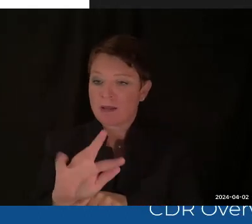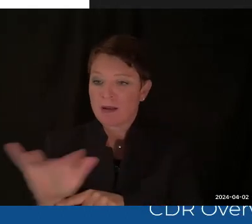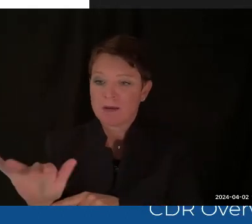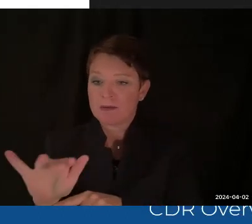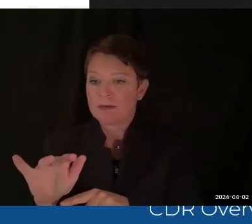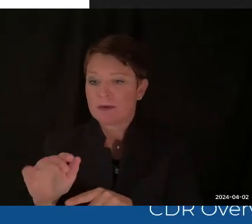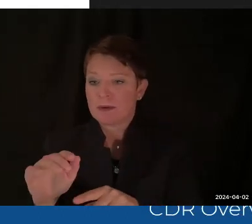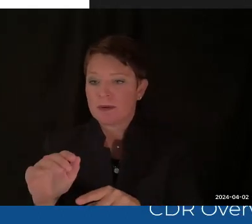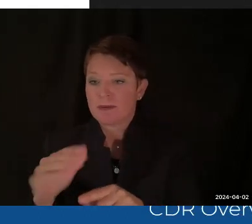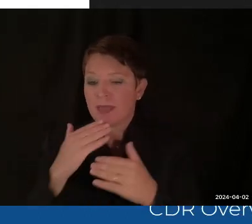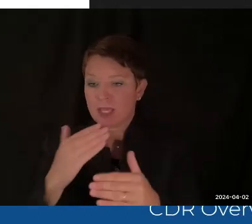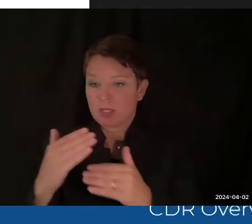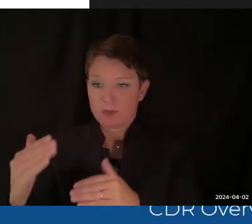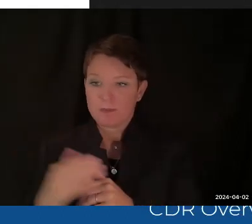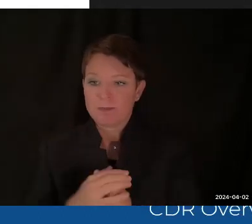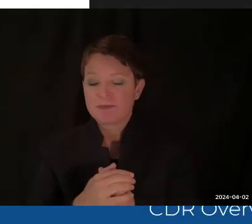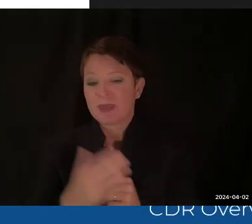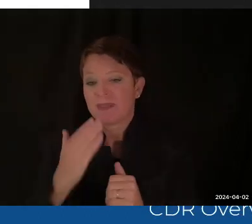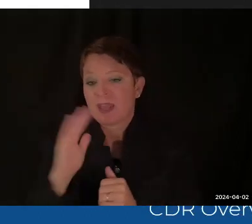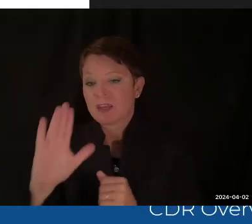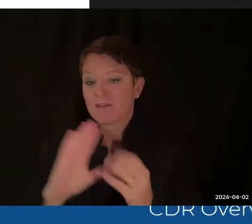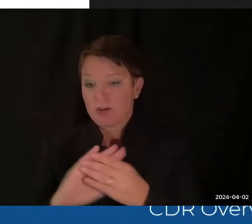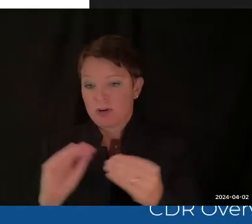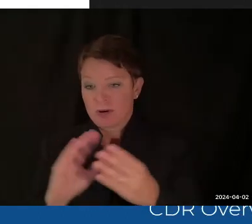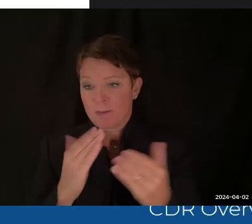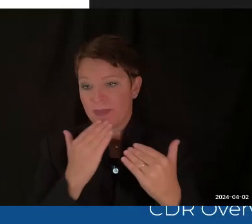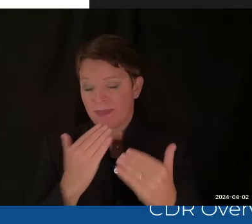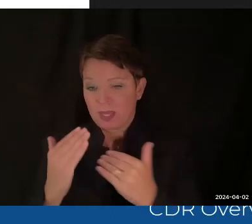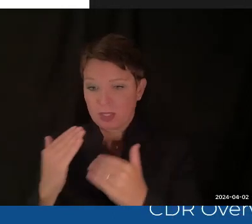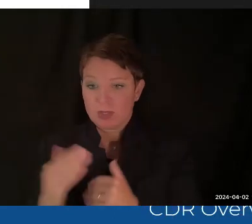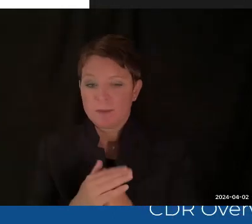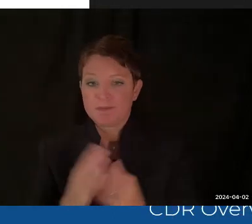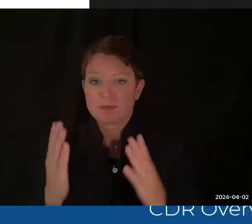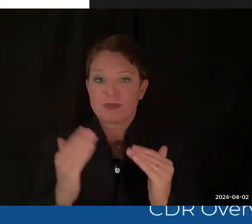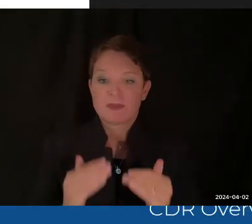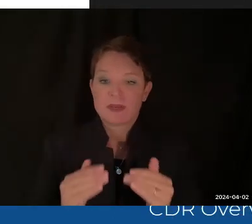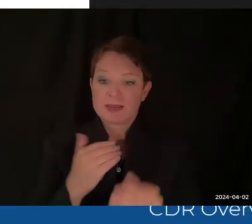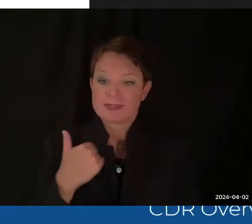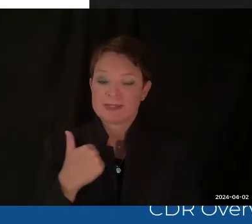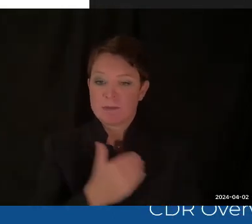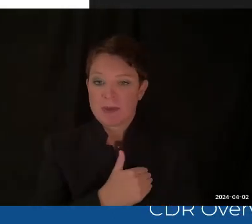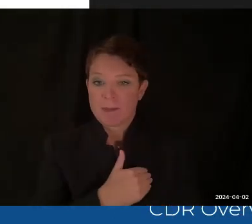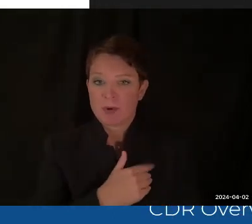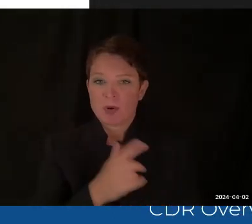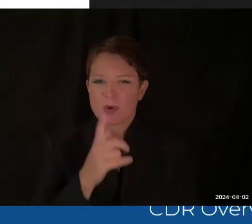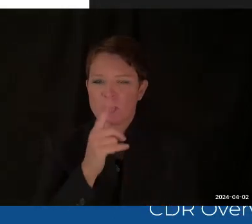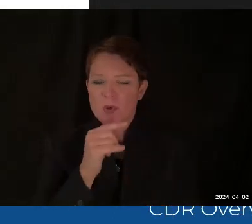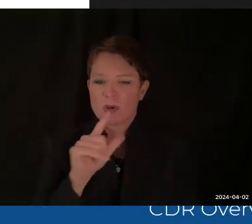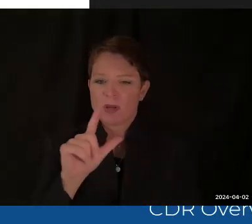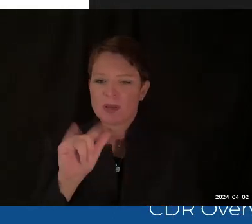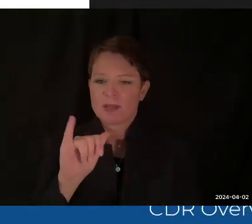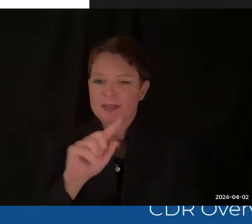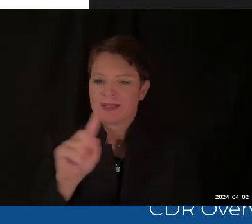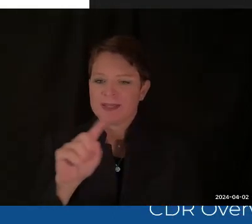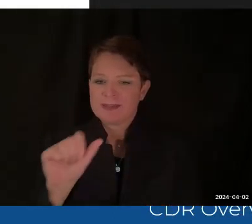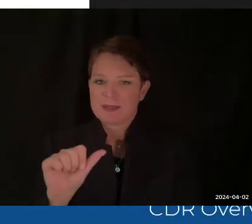you. Thank you for your comments. The next member is